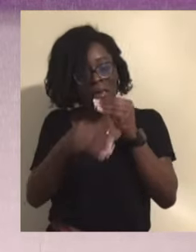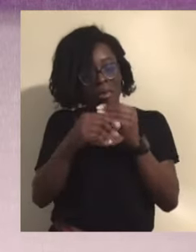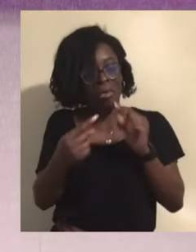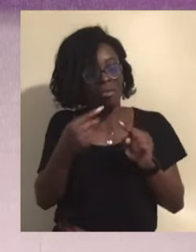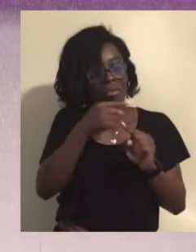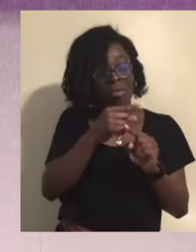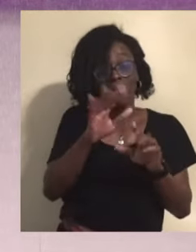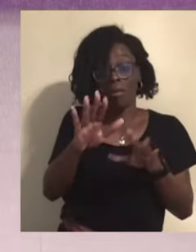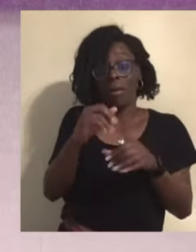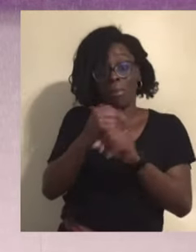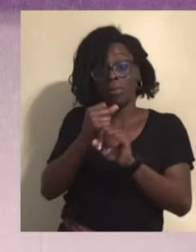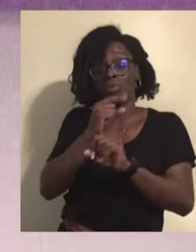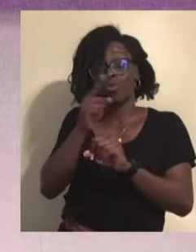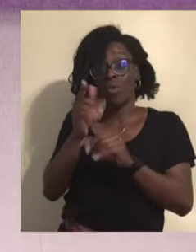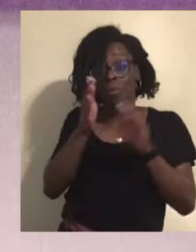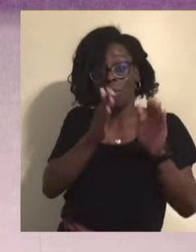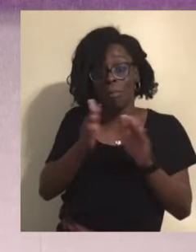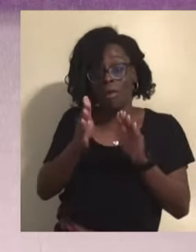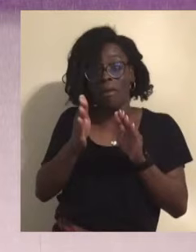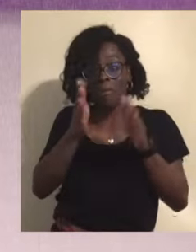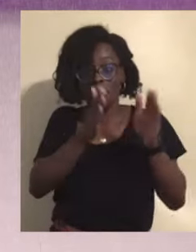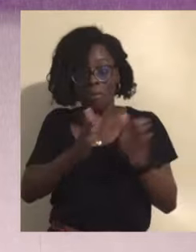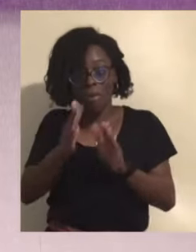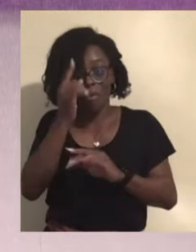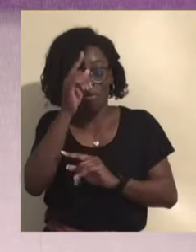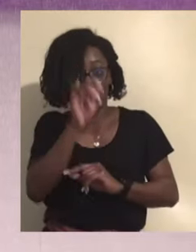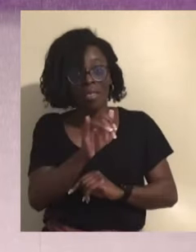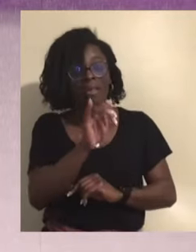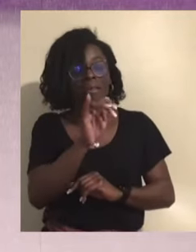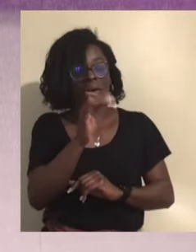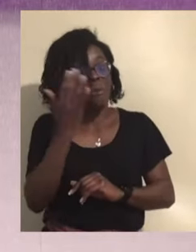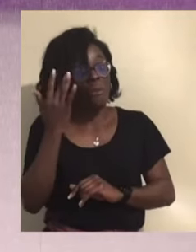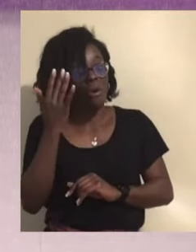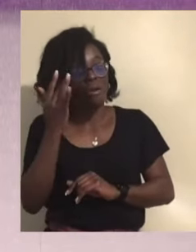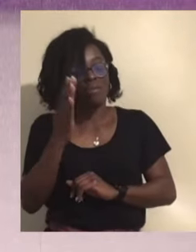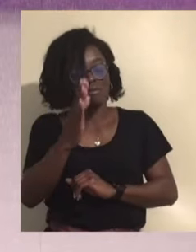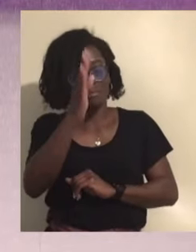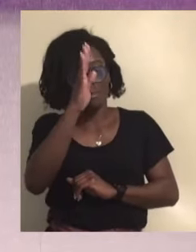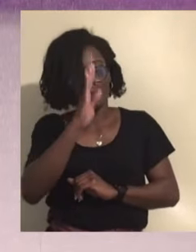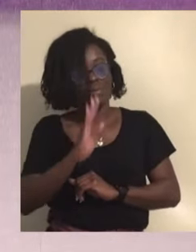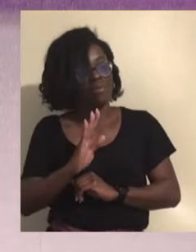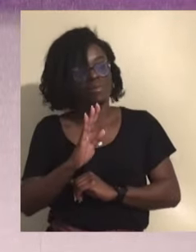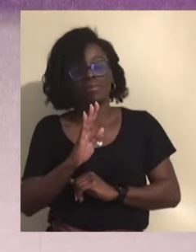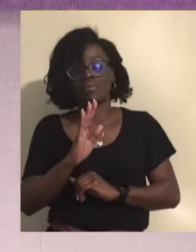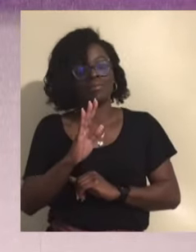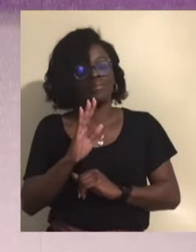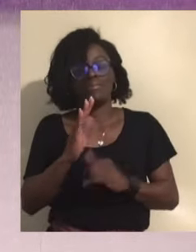and prepare this over there, because God has plans for you.